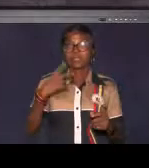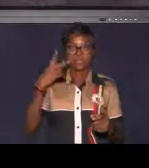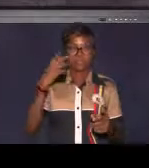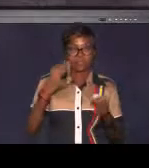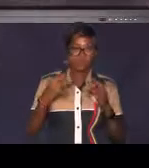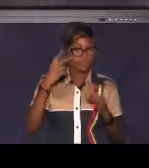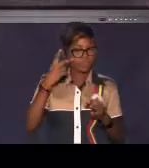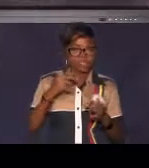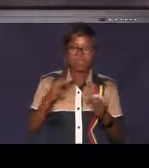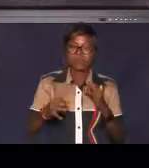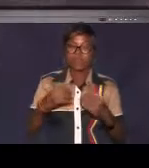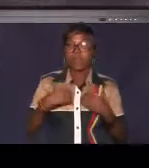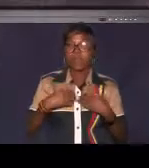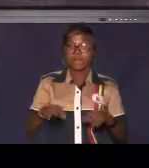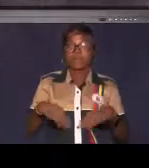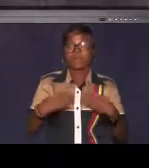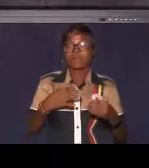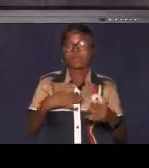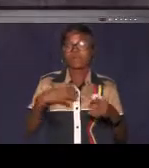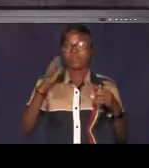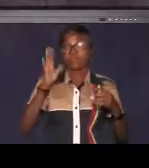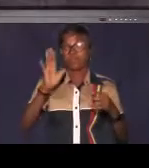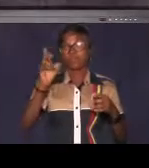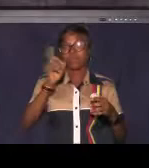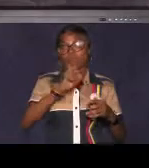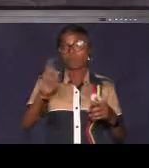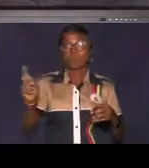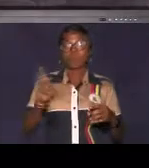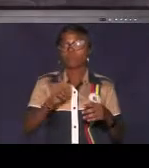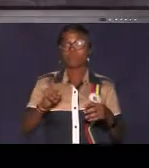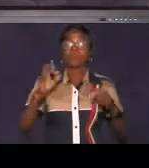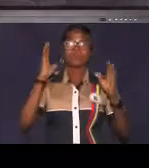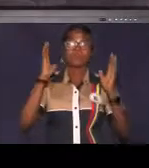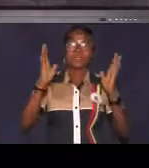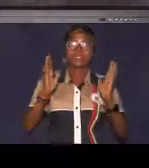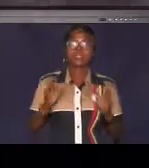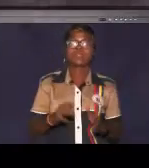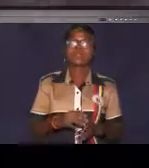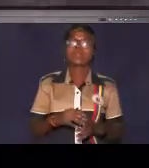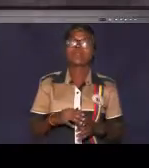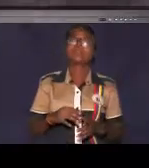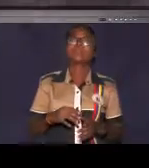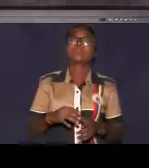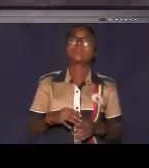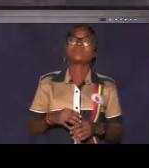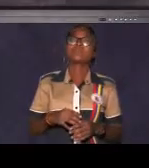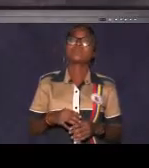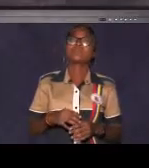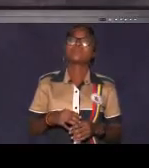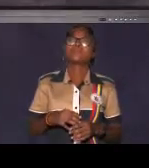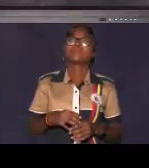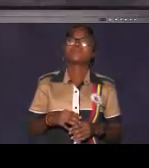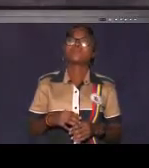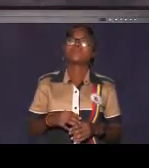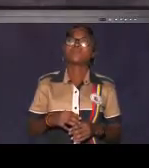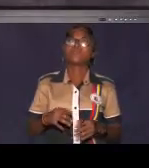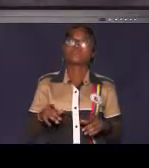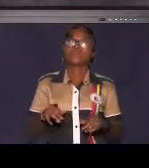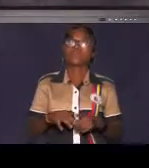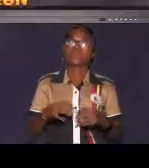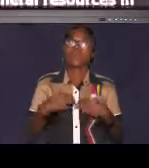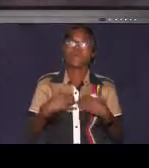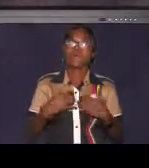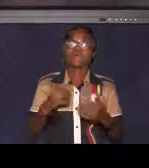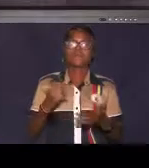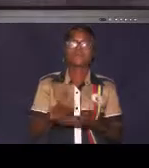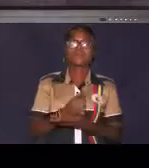see if you had given me your 100% attention like you promised when I started